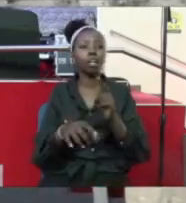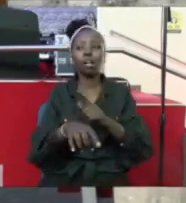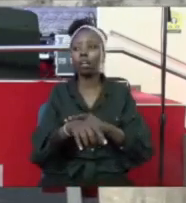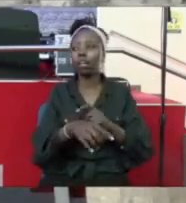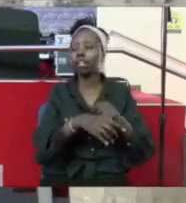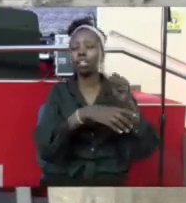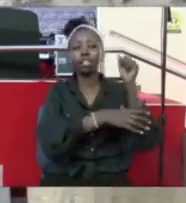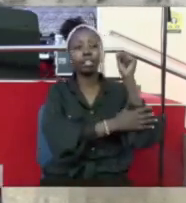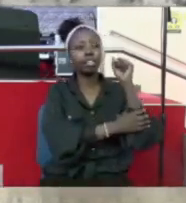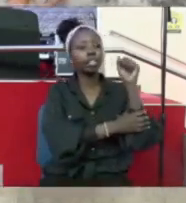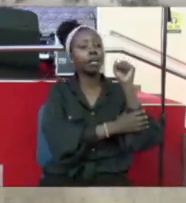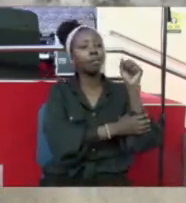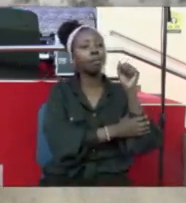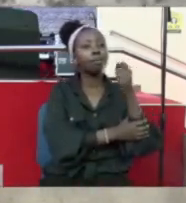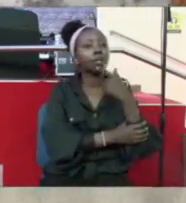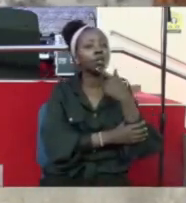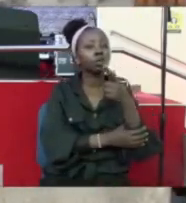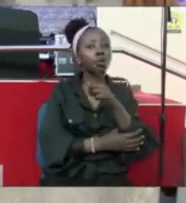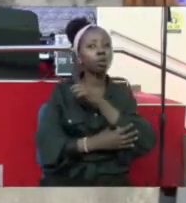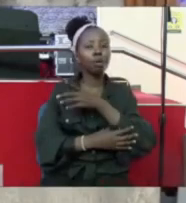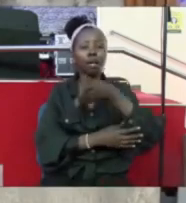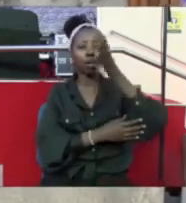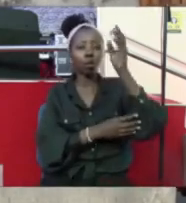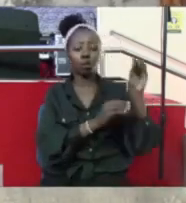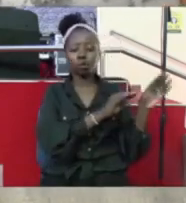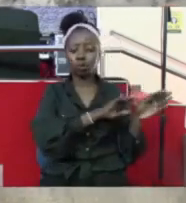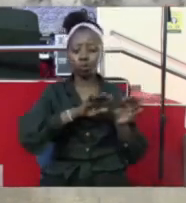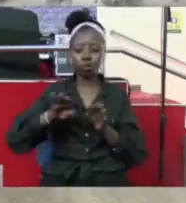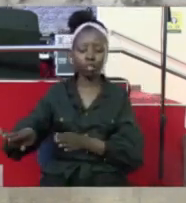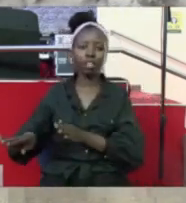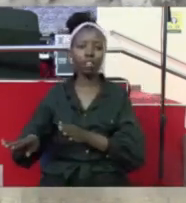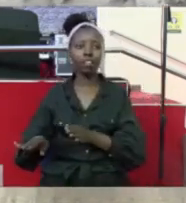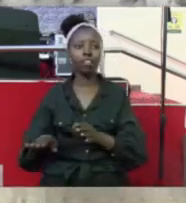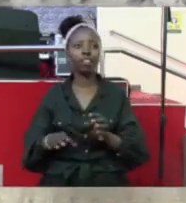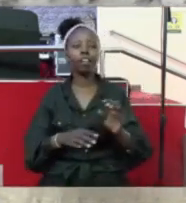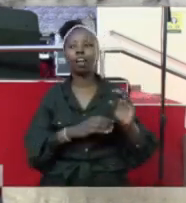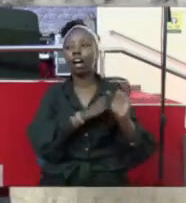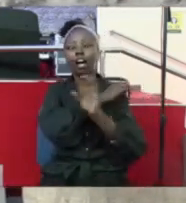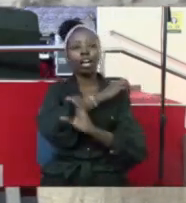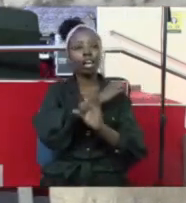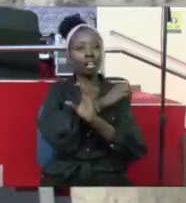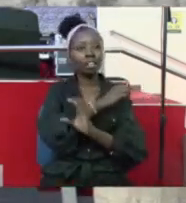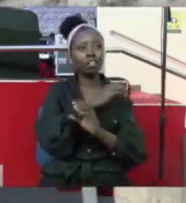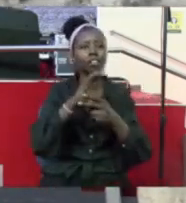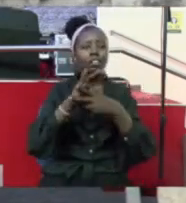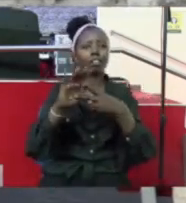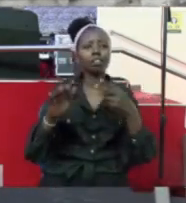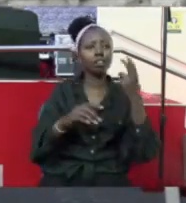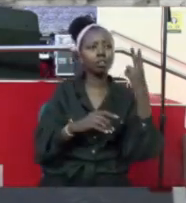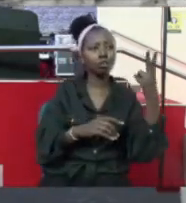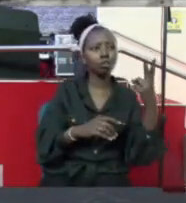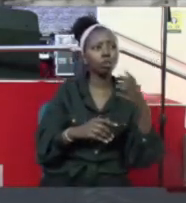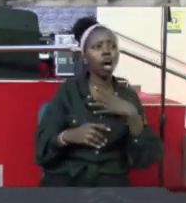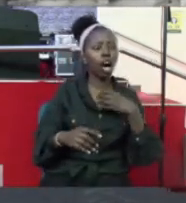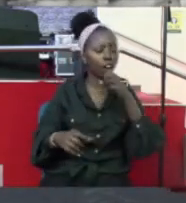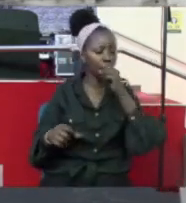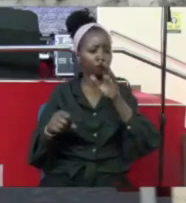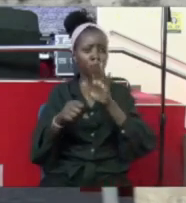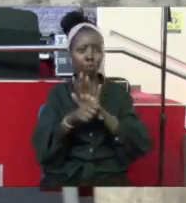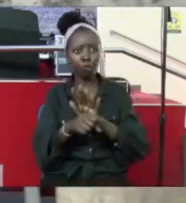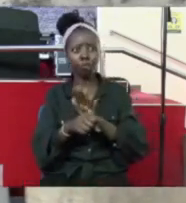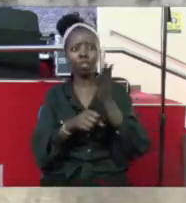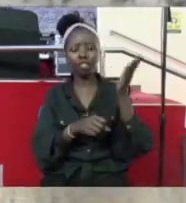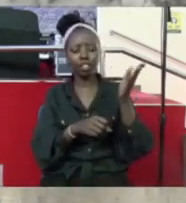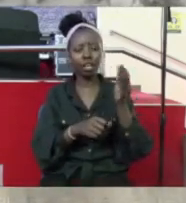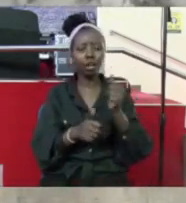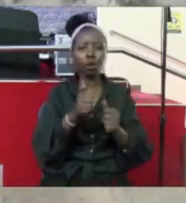was told by God to leave his country. Abraham alipoambiwa na Mungu aondoke kwenye nchi yake. In verse 2 there is a promise that is there and he was told. Mstari wa